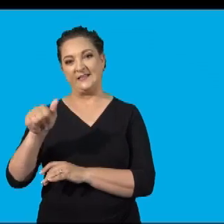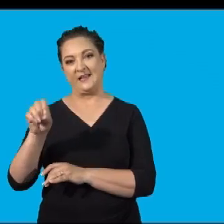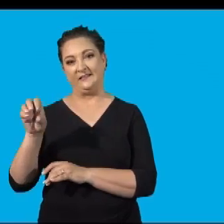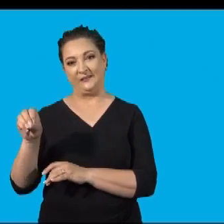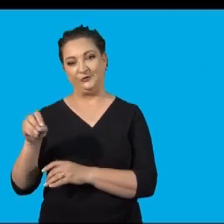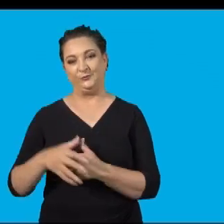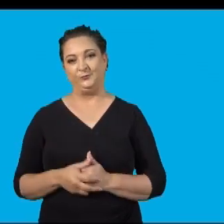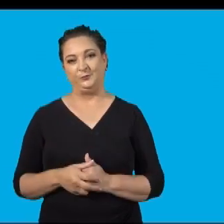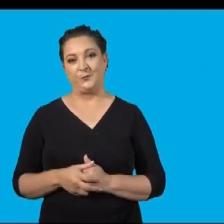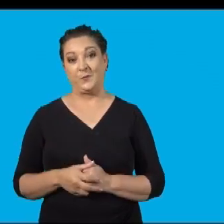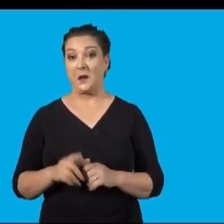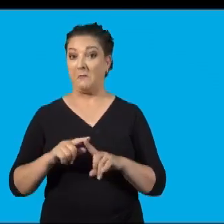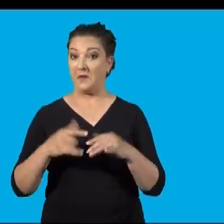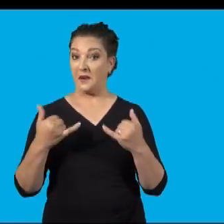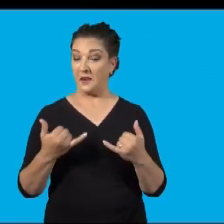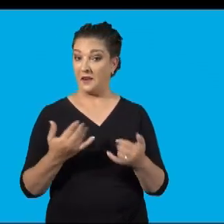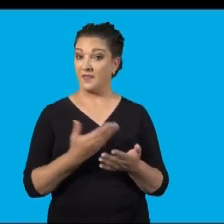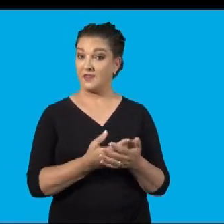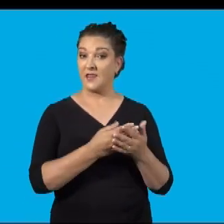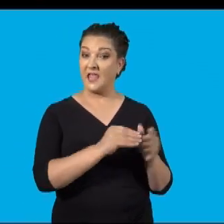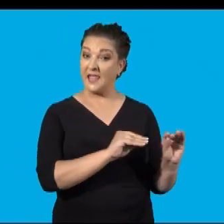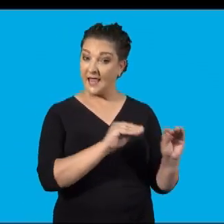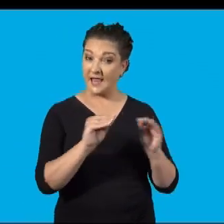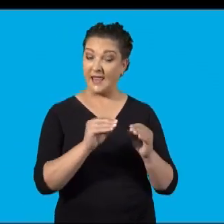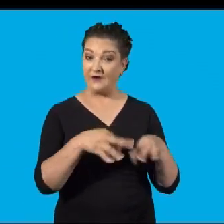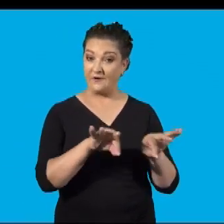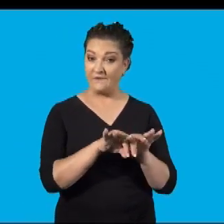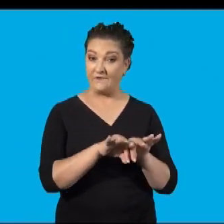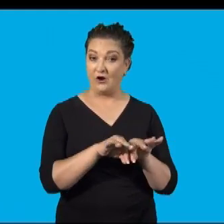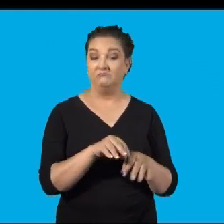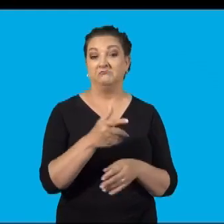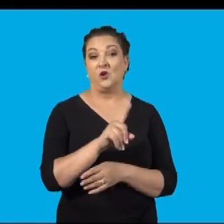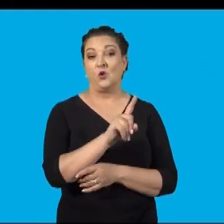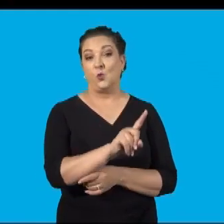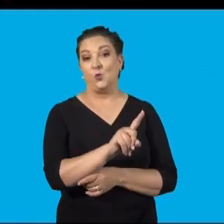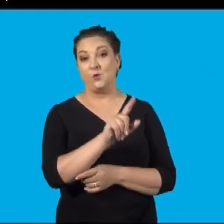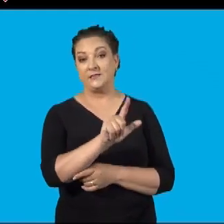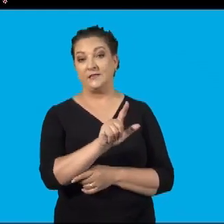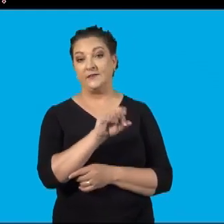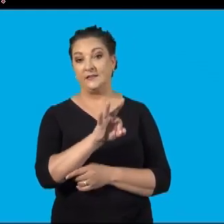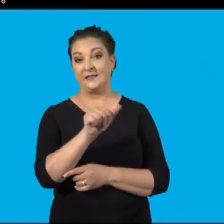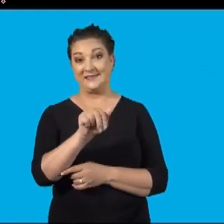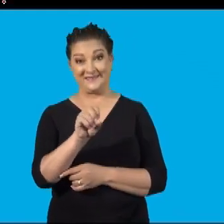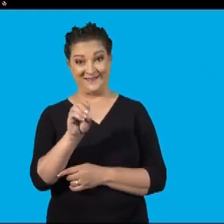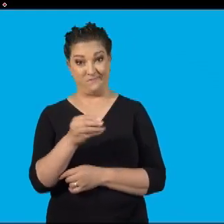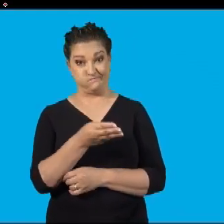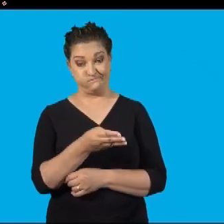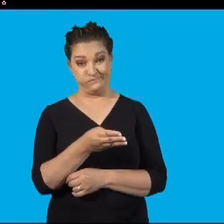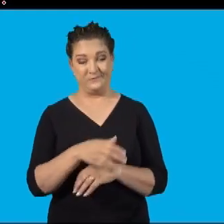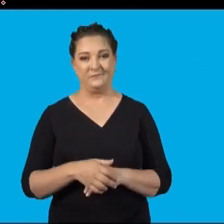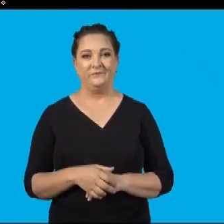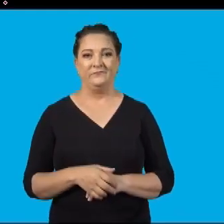173,600. That is carrying value at the end. Once you get your carrying value at the end, which is